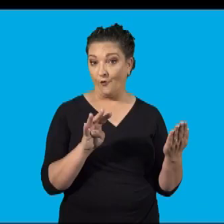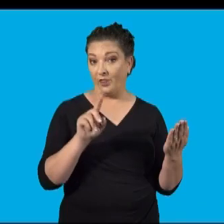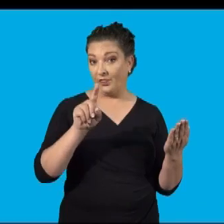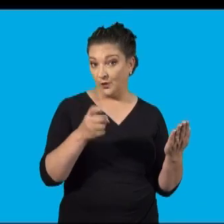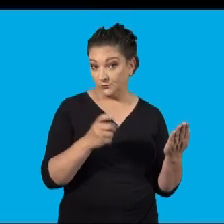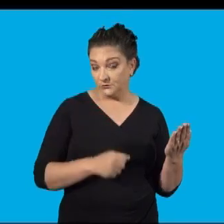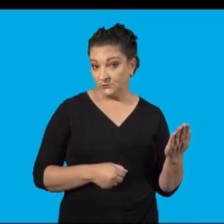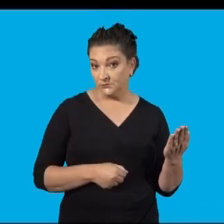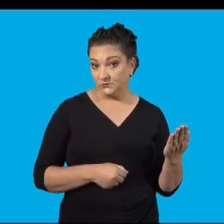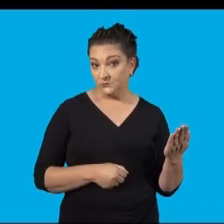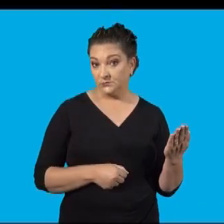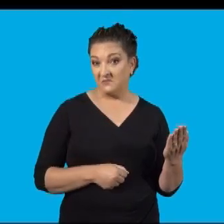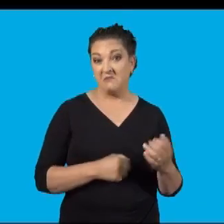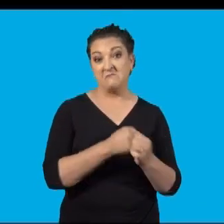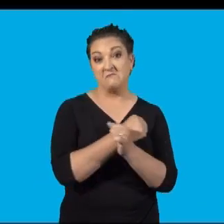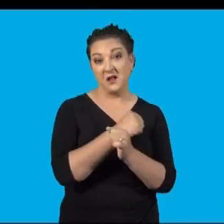104,000.